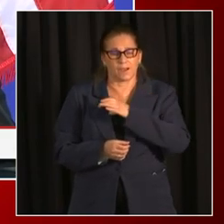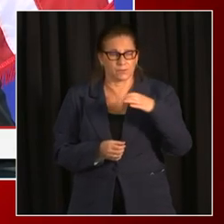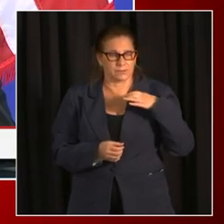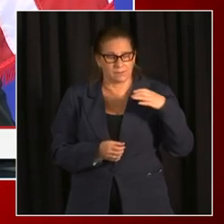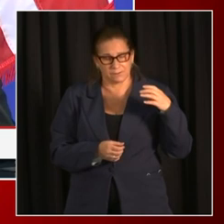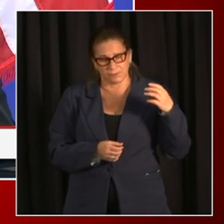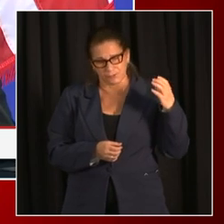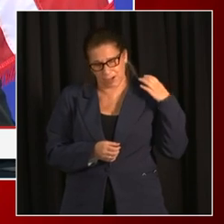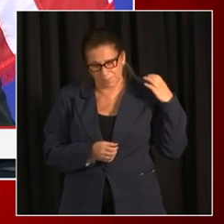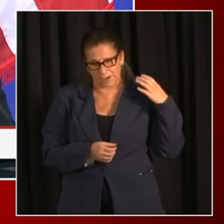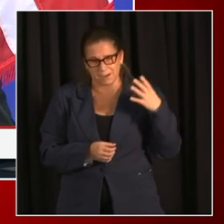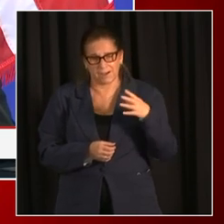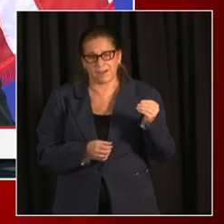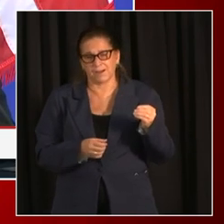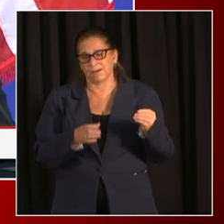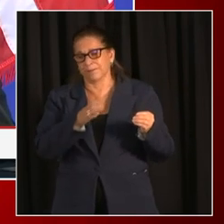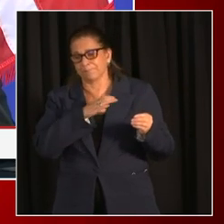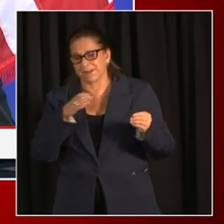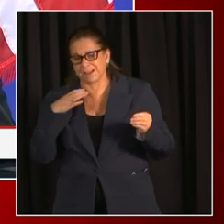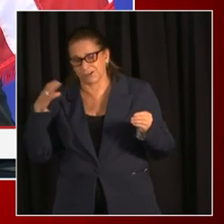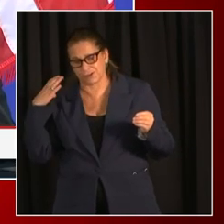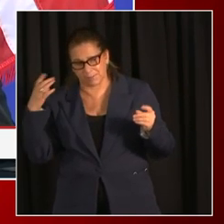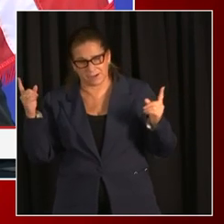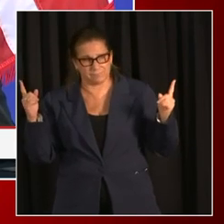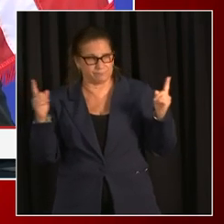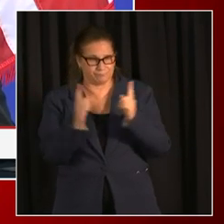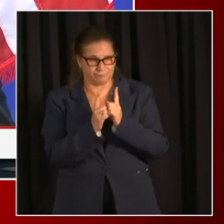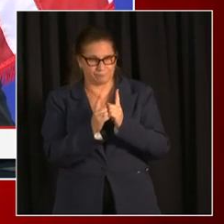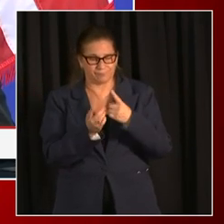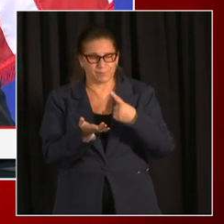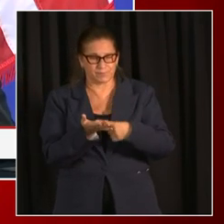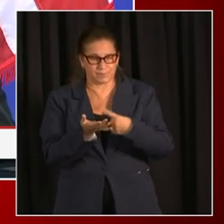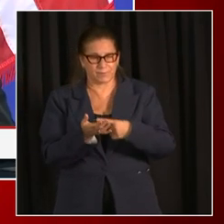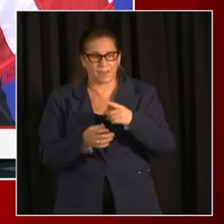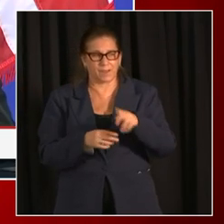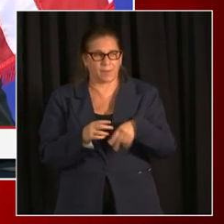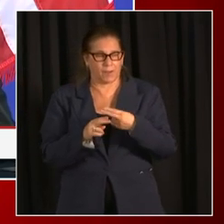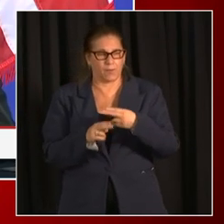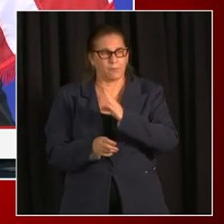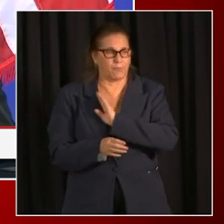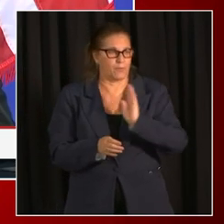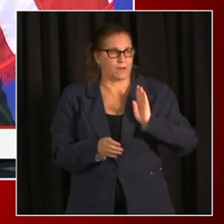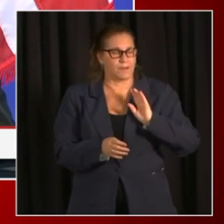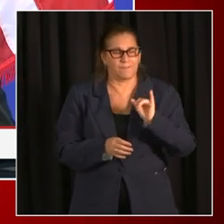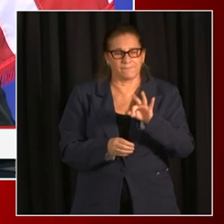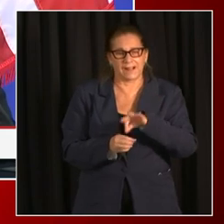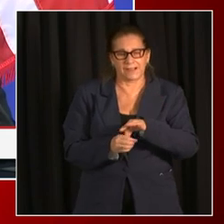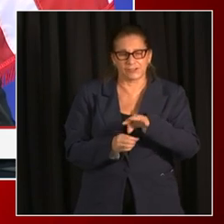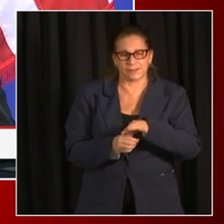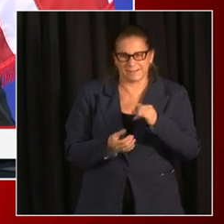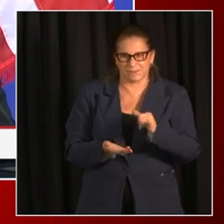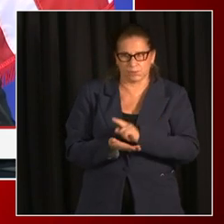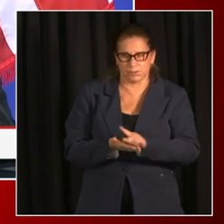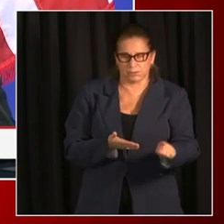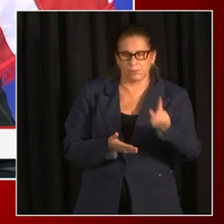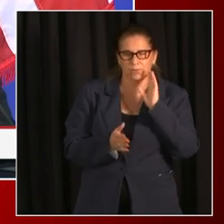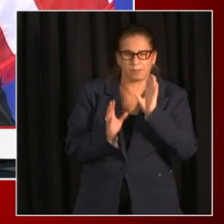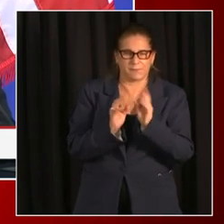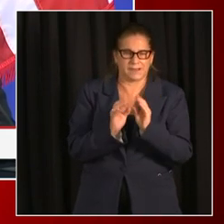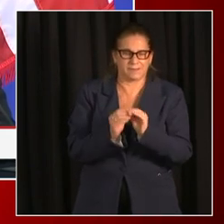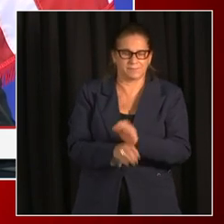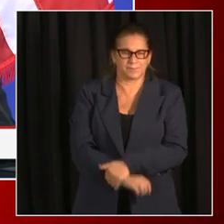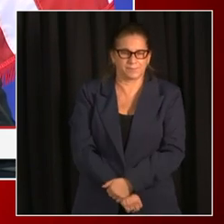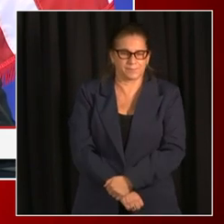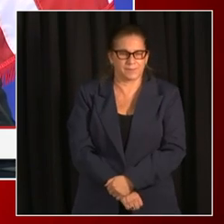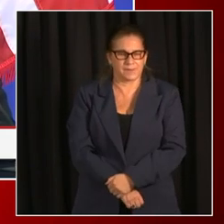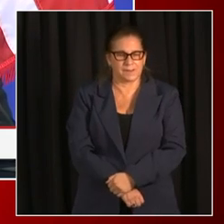and the committee chairman who has oversight over the Board of Elections in the coming days. I think that